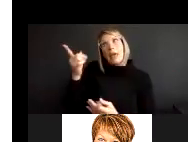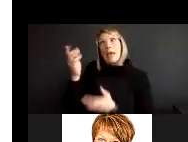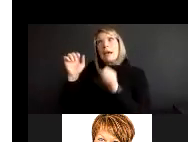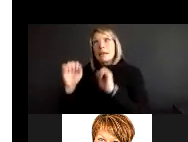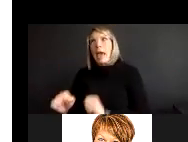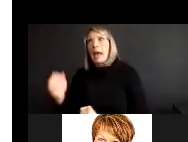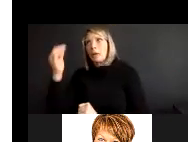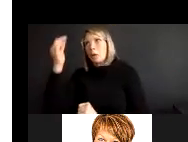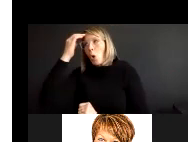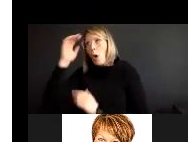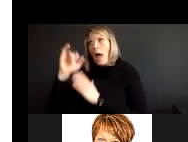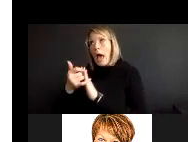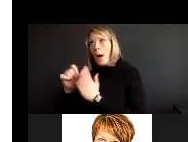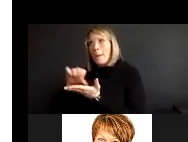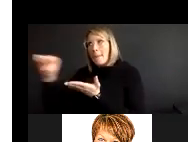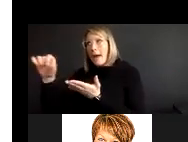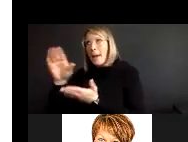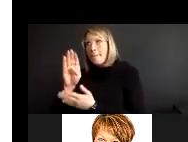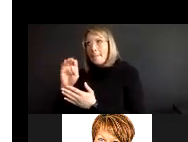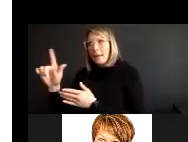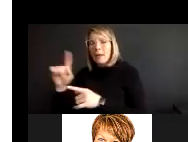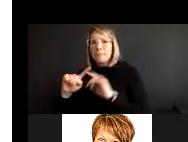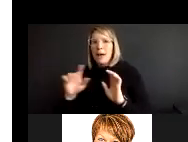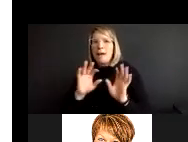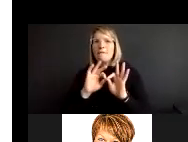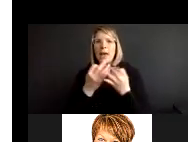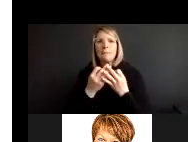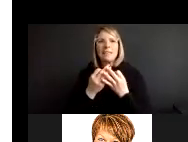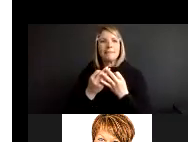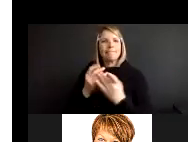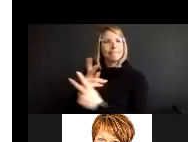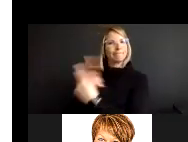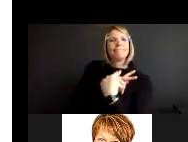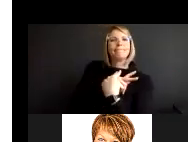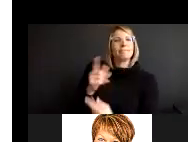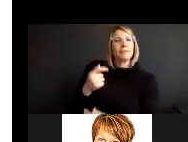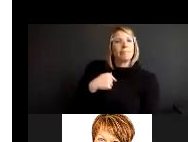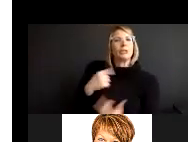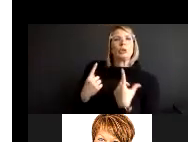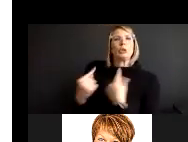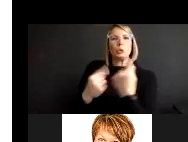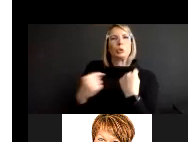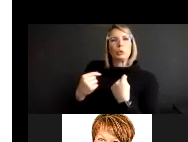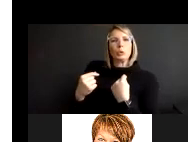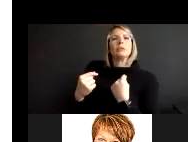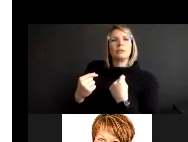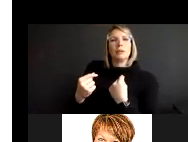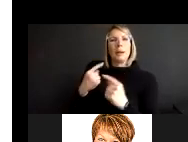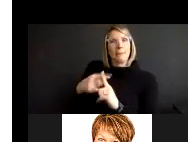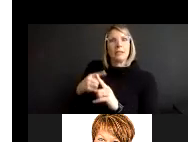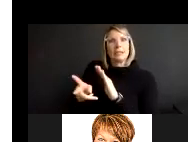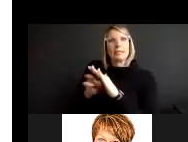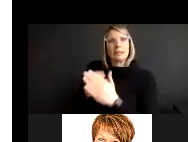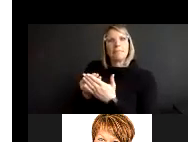does speak to those dilemmas and how complex and challenging it can be for everybody. Mm-hmm.